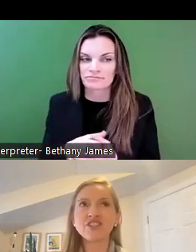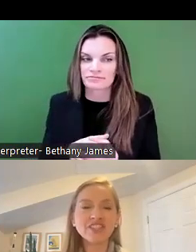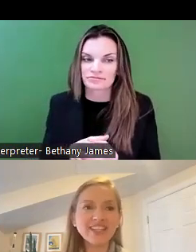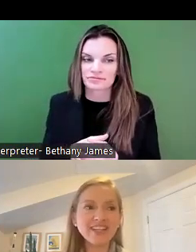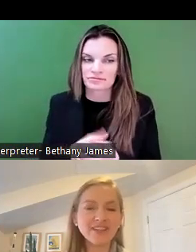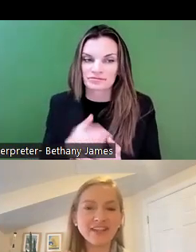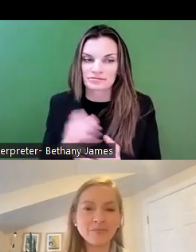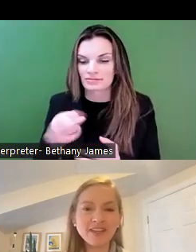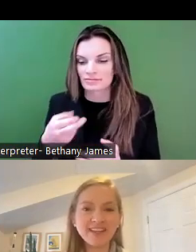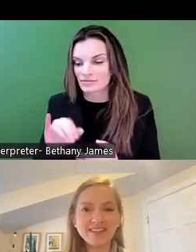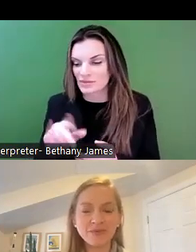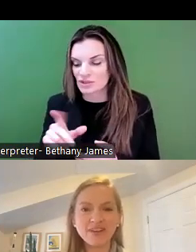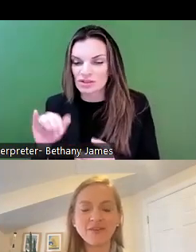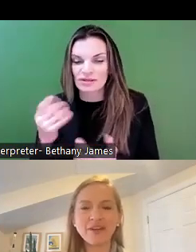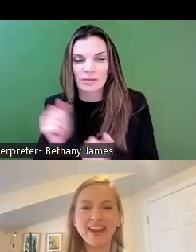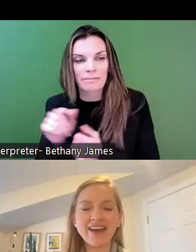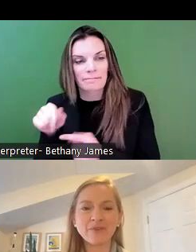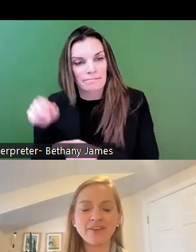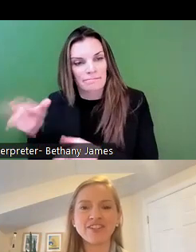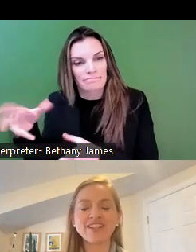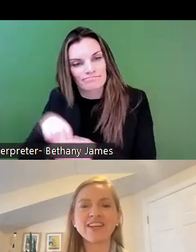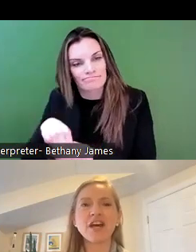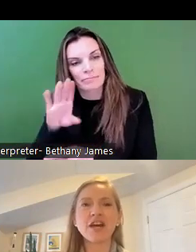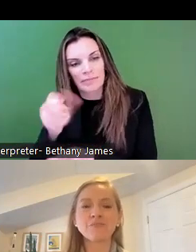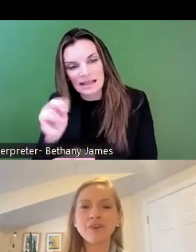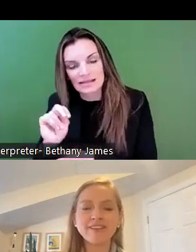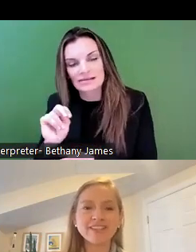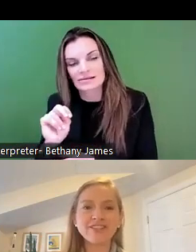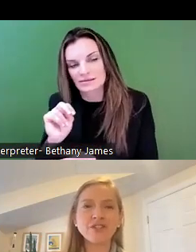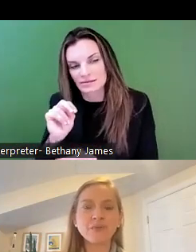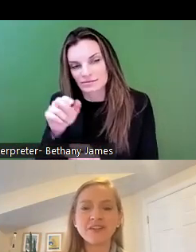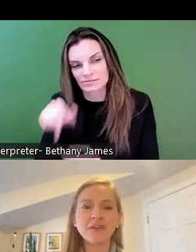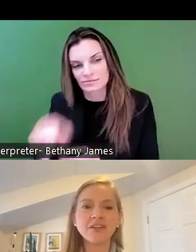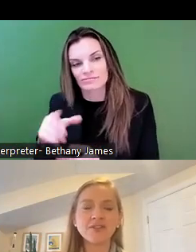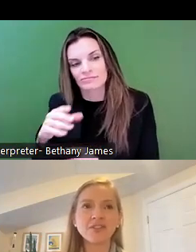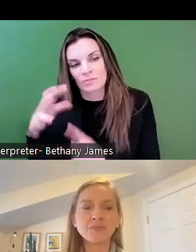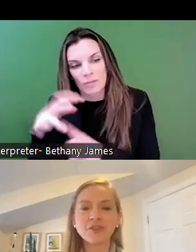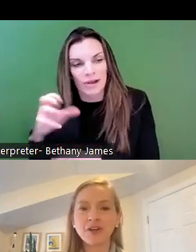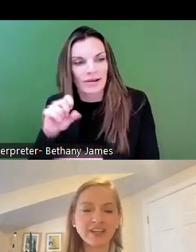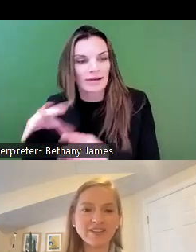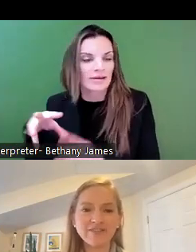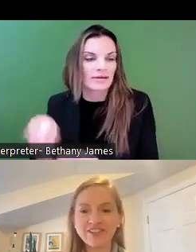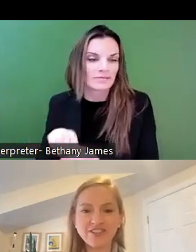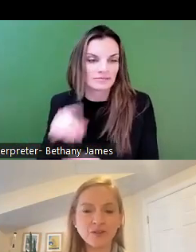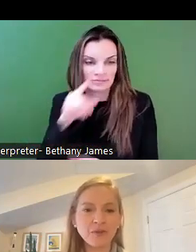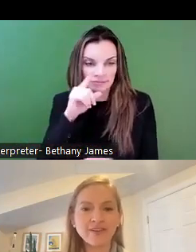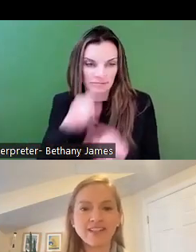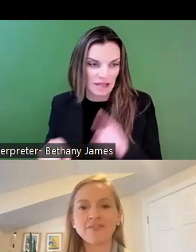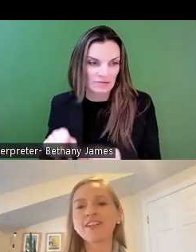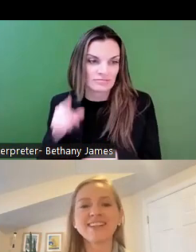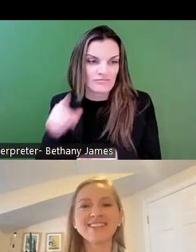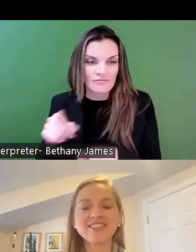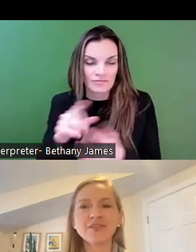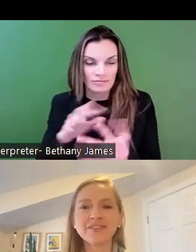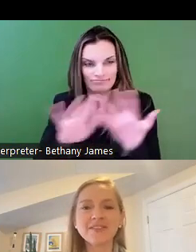a chili with a lot of beans would be another way to add more veggies, a broccoli soup, a tomato soup, garden veggie soup, lots